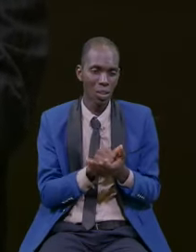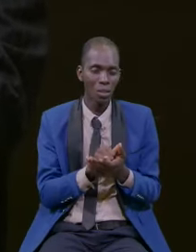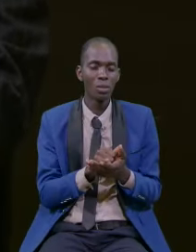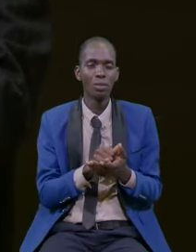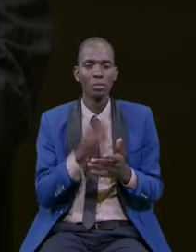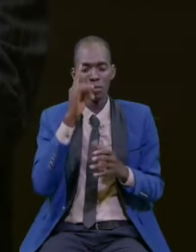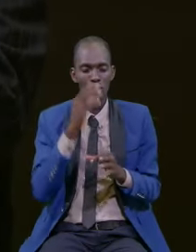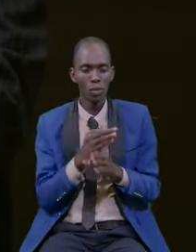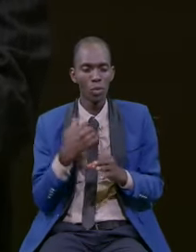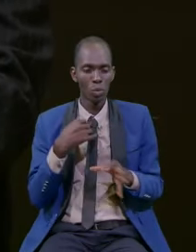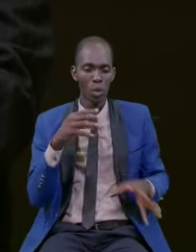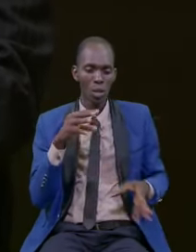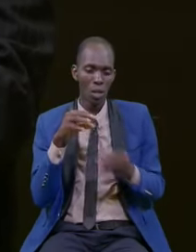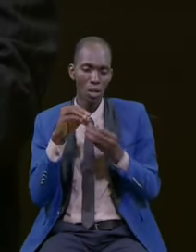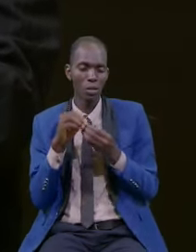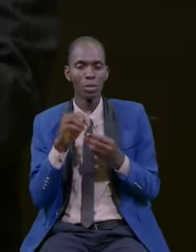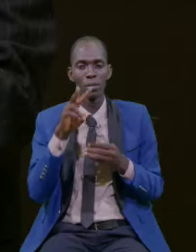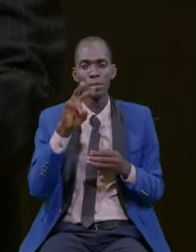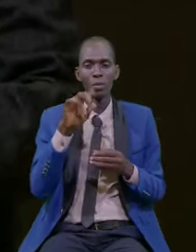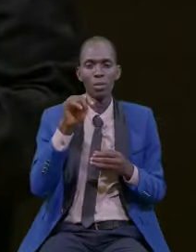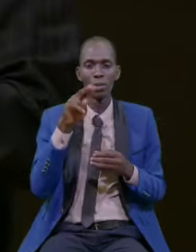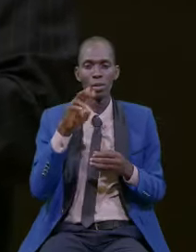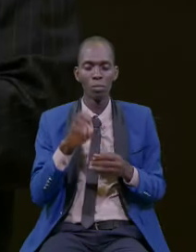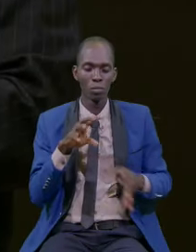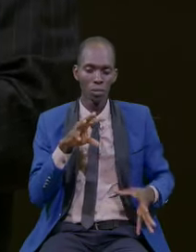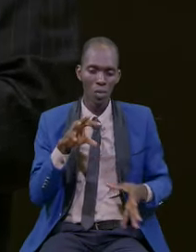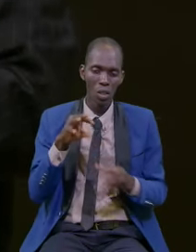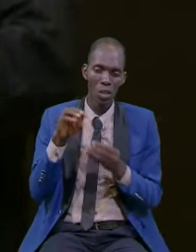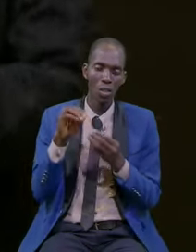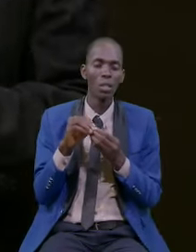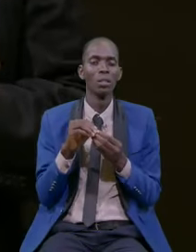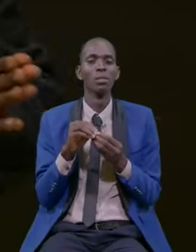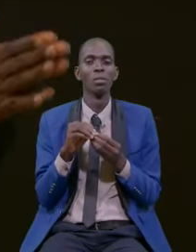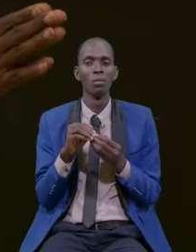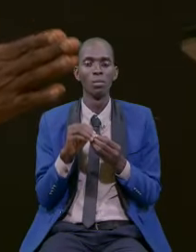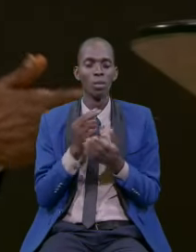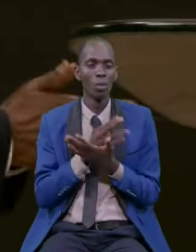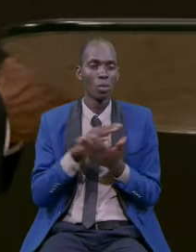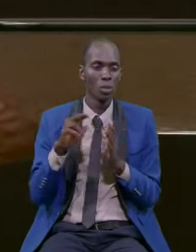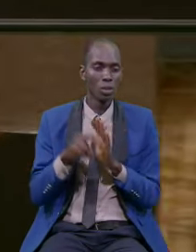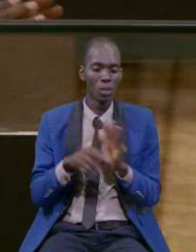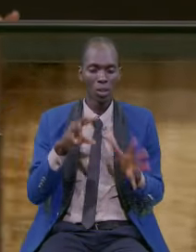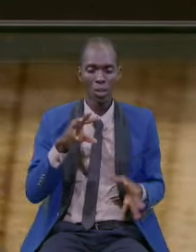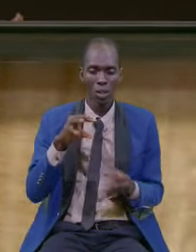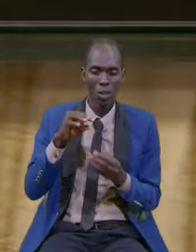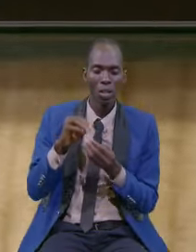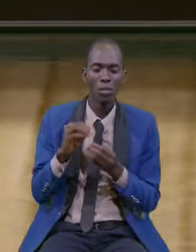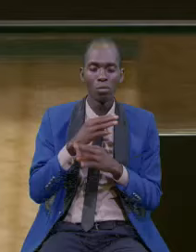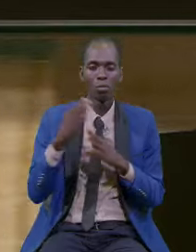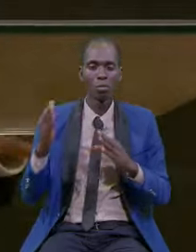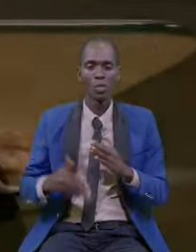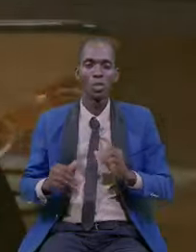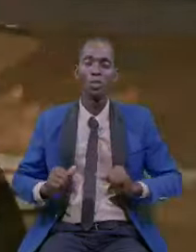add willingness, we add submissiveness, we add absolute surrender, and we walk with